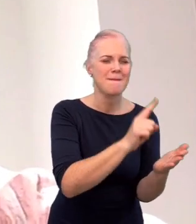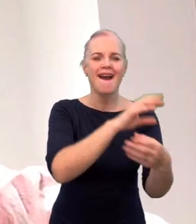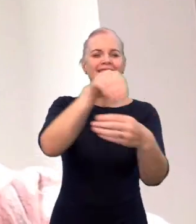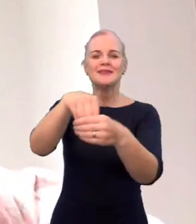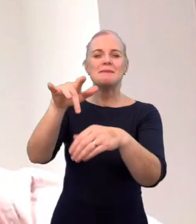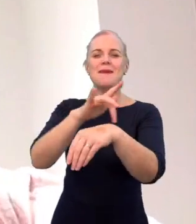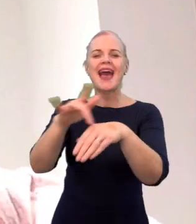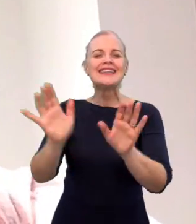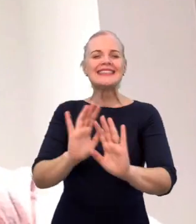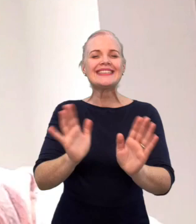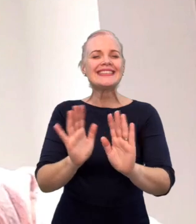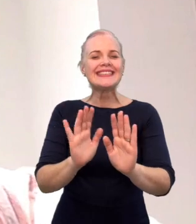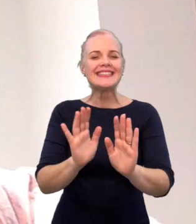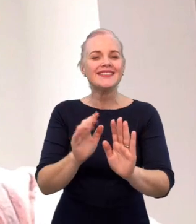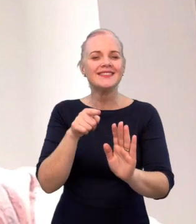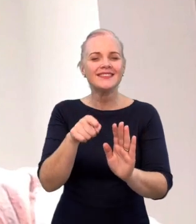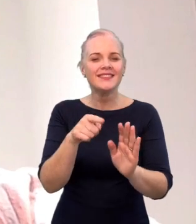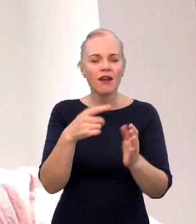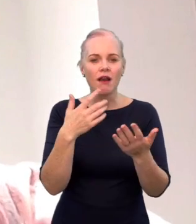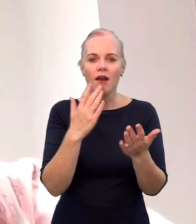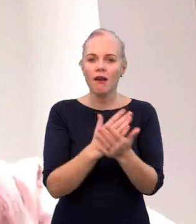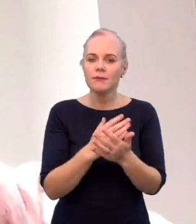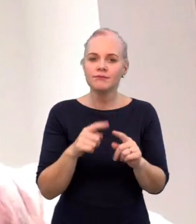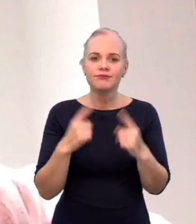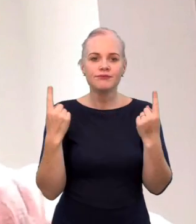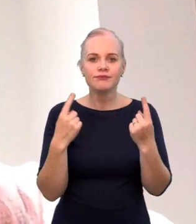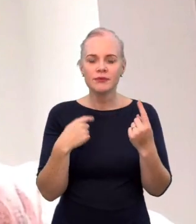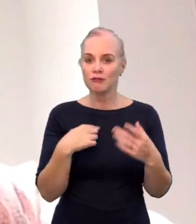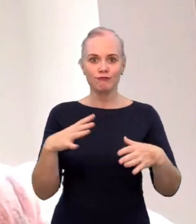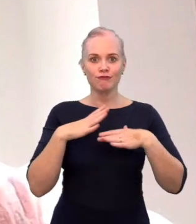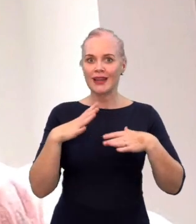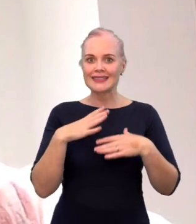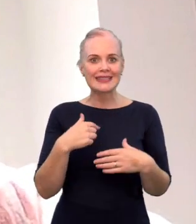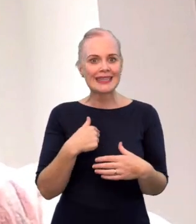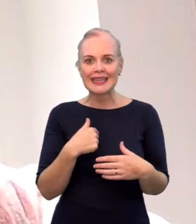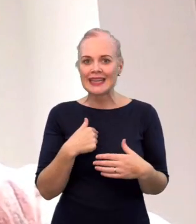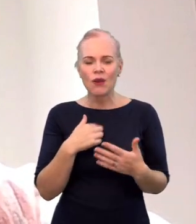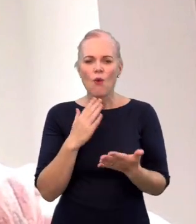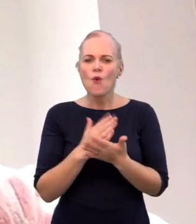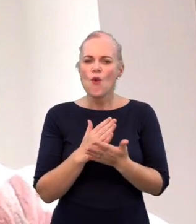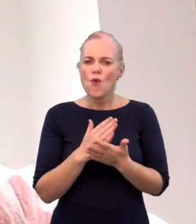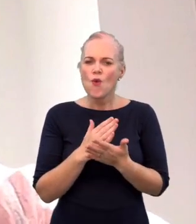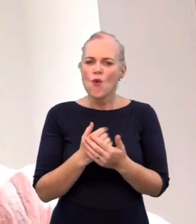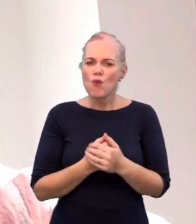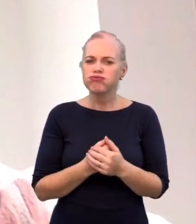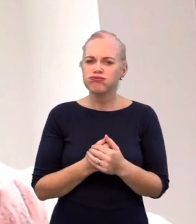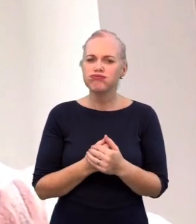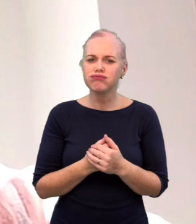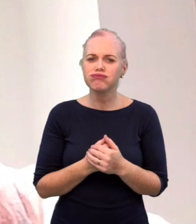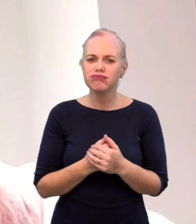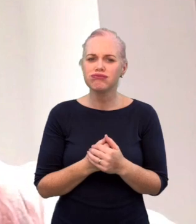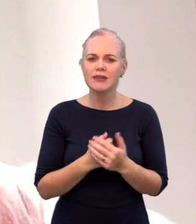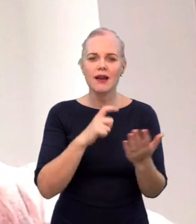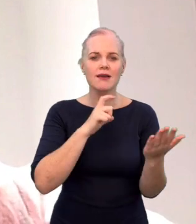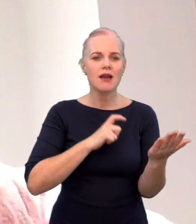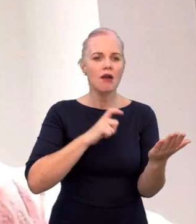book, it doesn't necessarily drive the play. And then there's this whole other thing which I wasn't quite ready for, which was